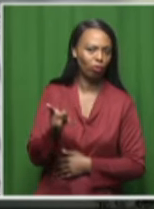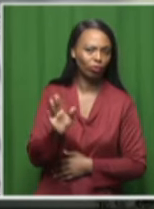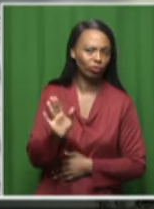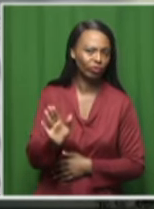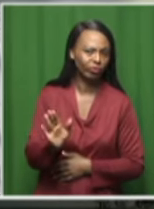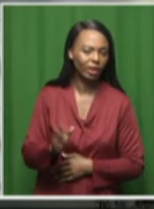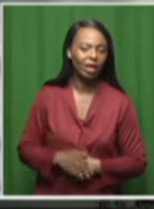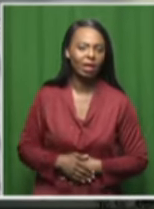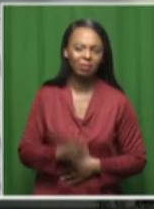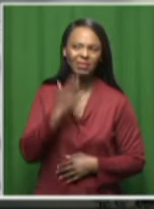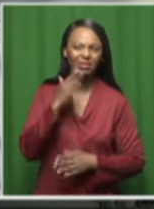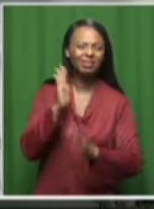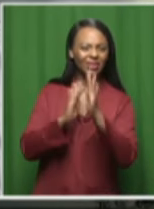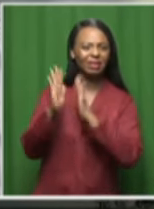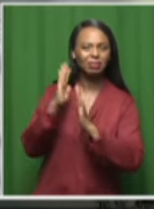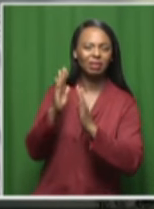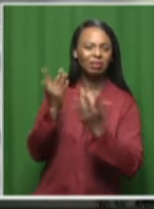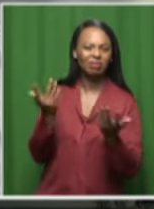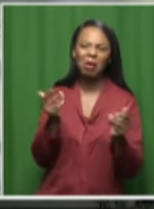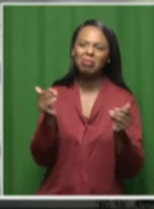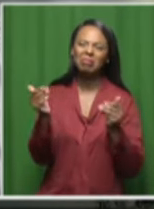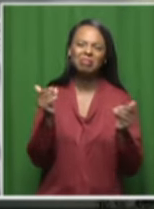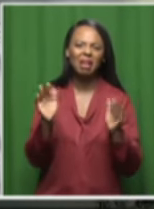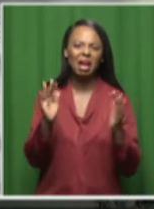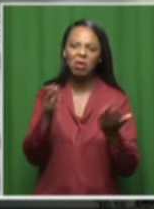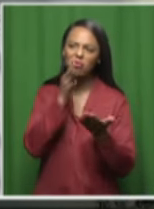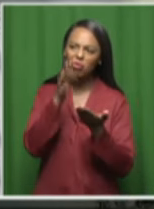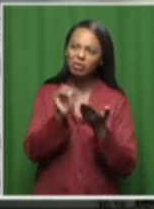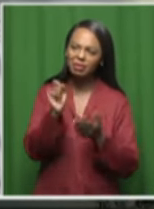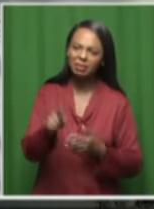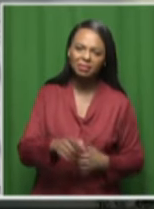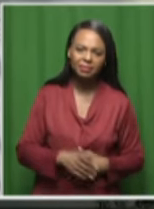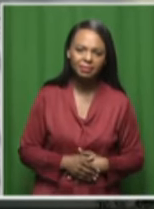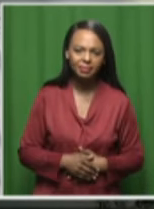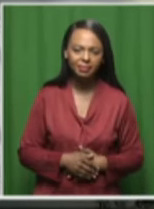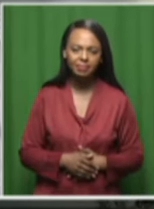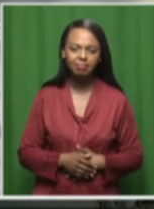us. How is it going to work through its proposal?